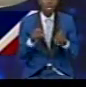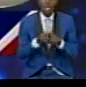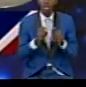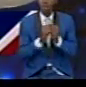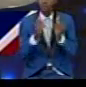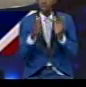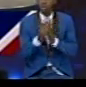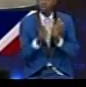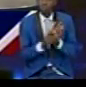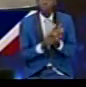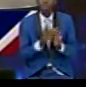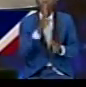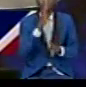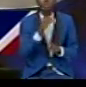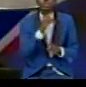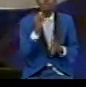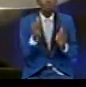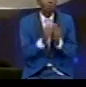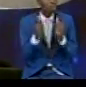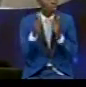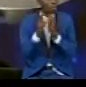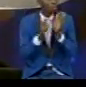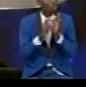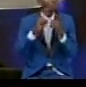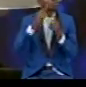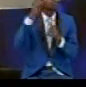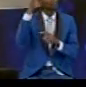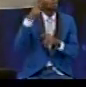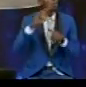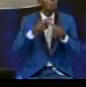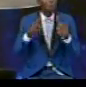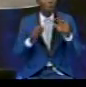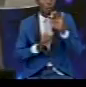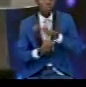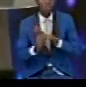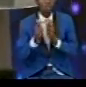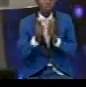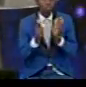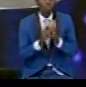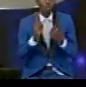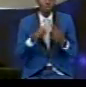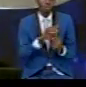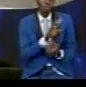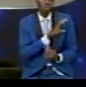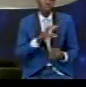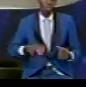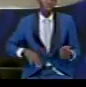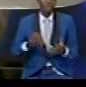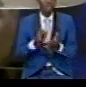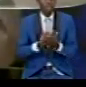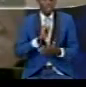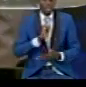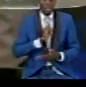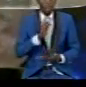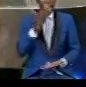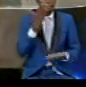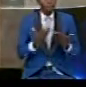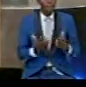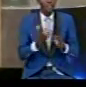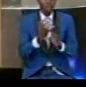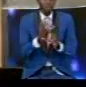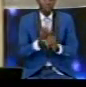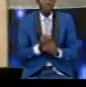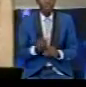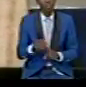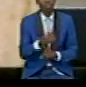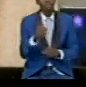be not without law to God, but under the law to Christ, that I might gain them